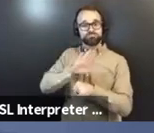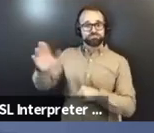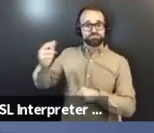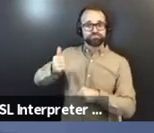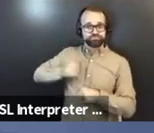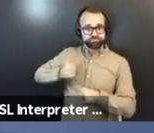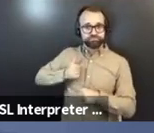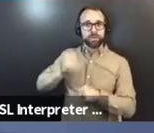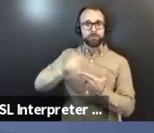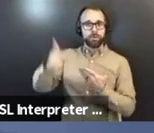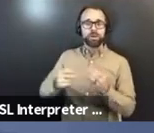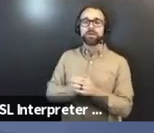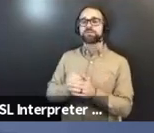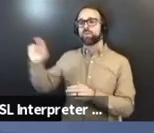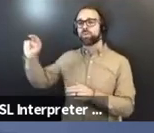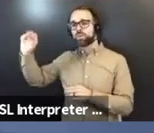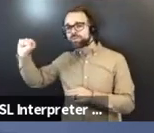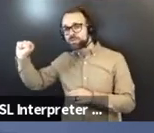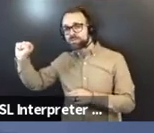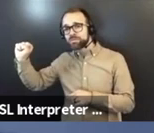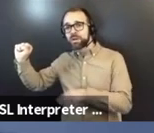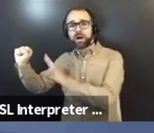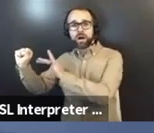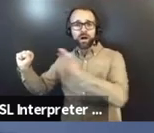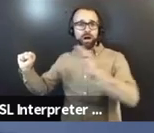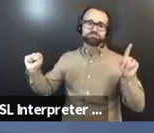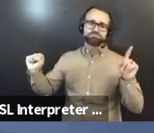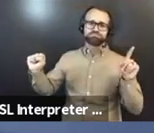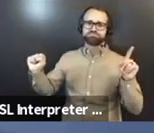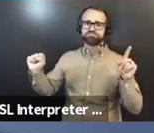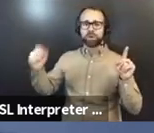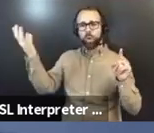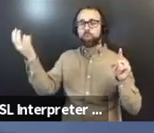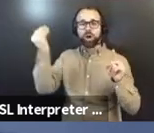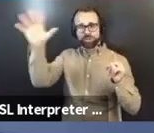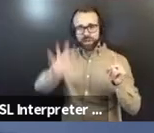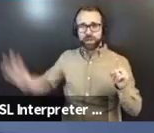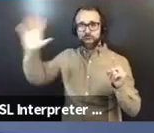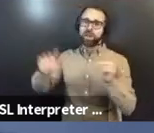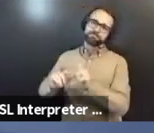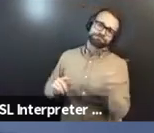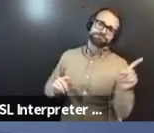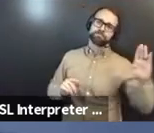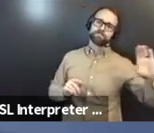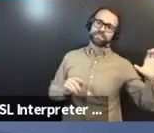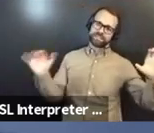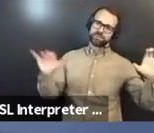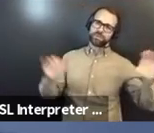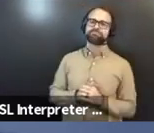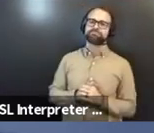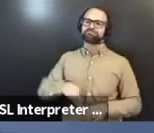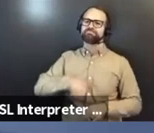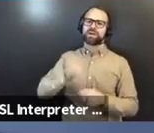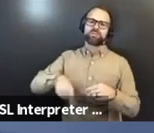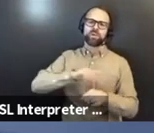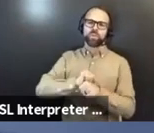clients all the way from Nova Scotia to like all throughout Ontario, all the way to BC. So we're very proud of the work that we do with our